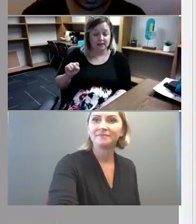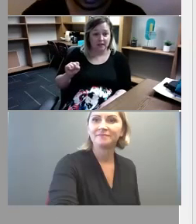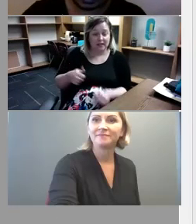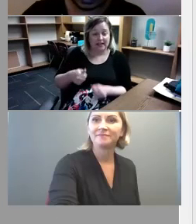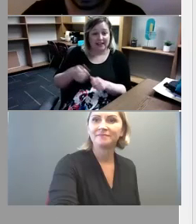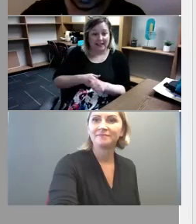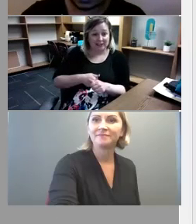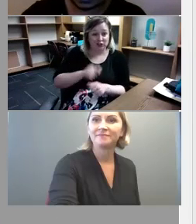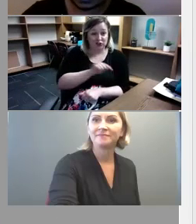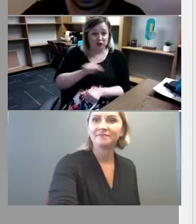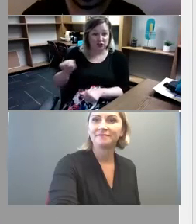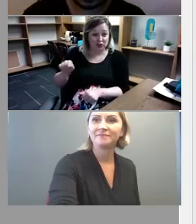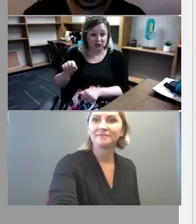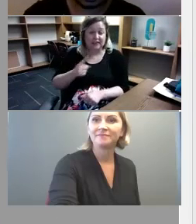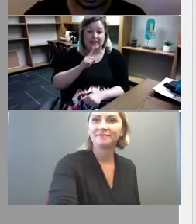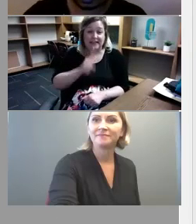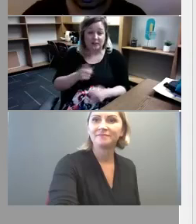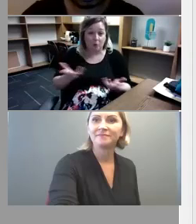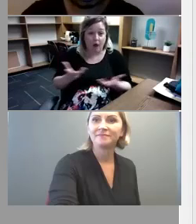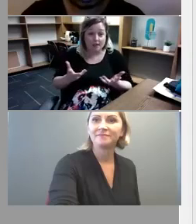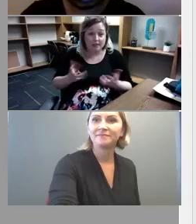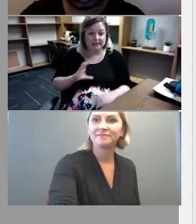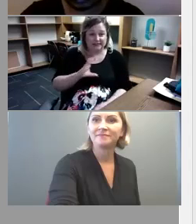C n by 16